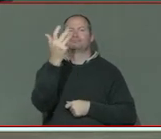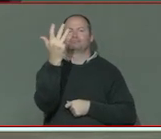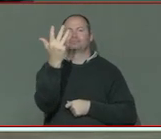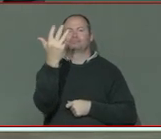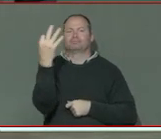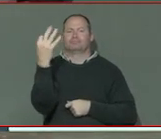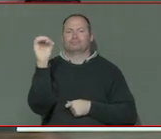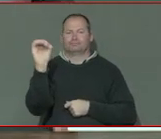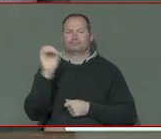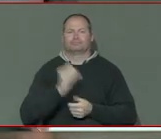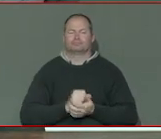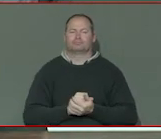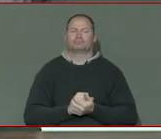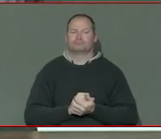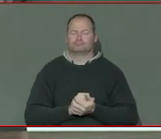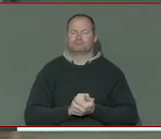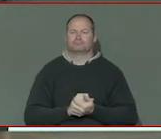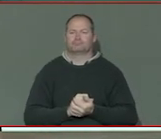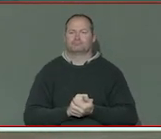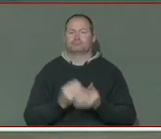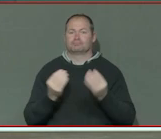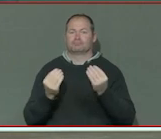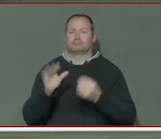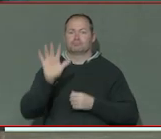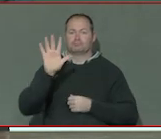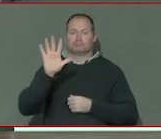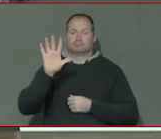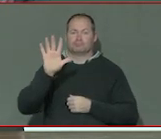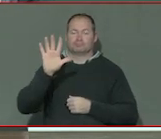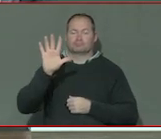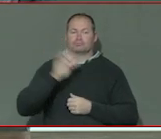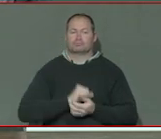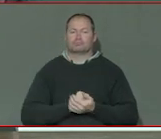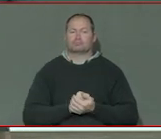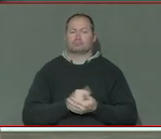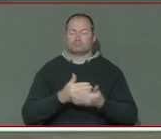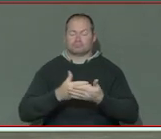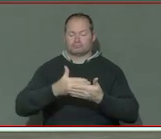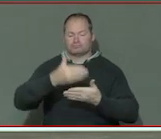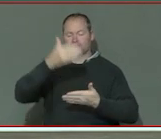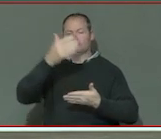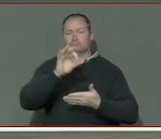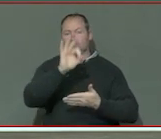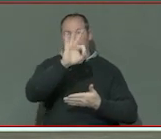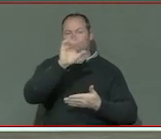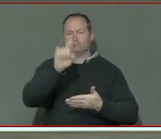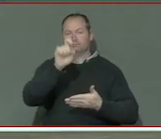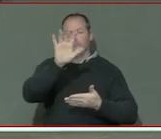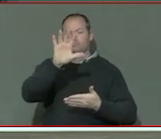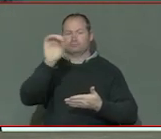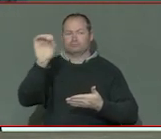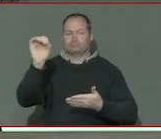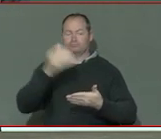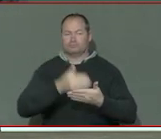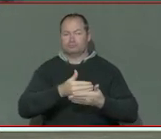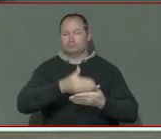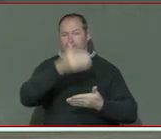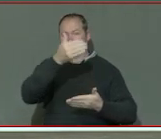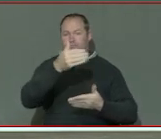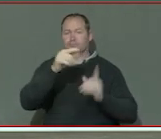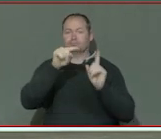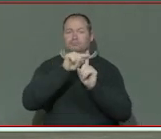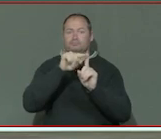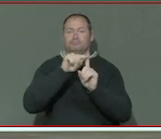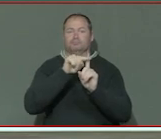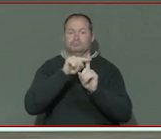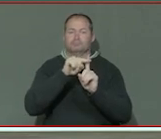6,930. And number 5, an invoice for 3,500. An invoice is an plus.